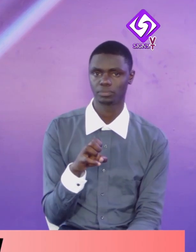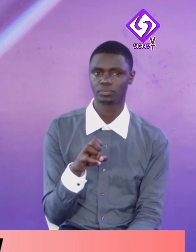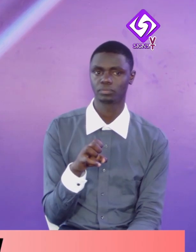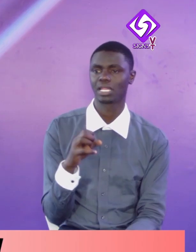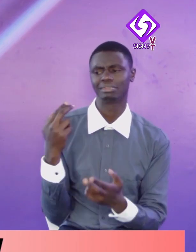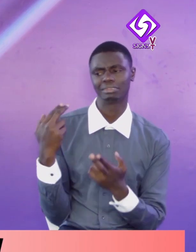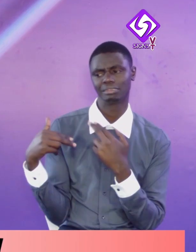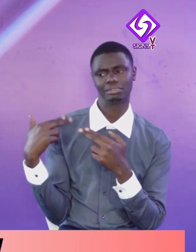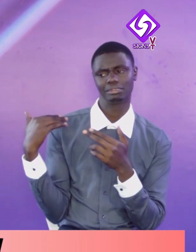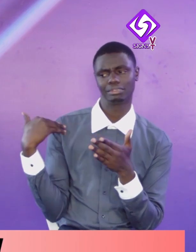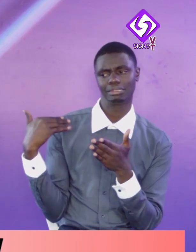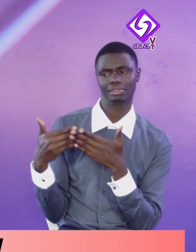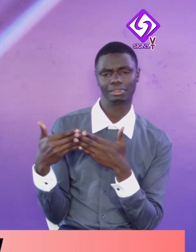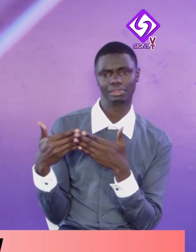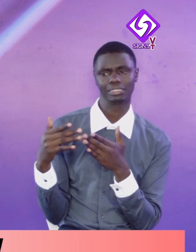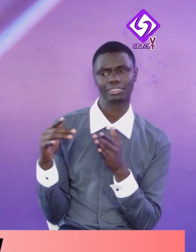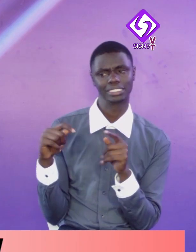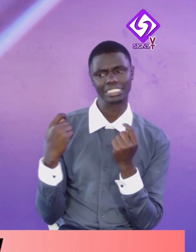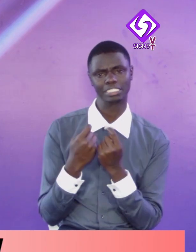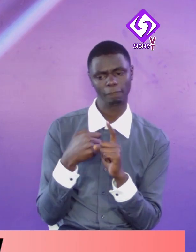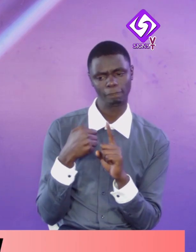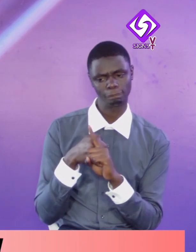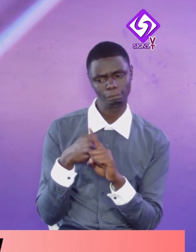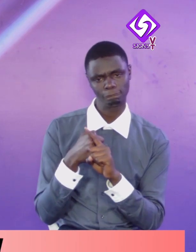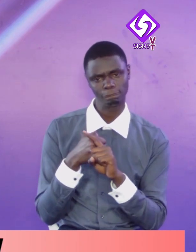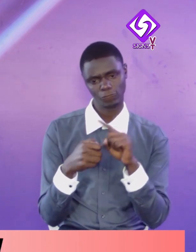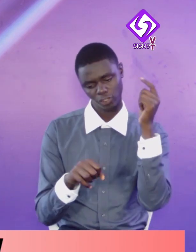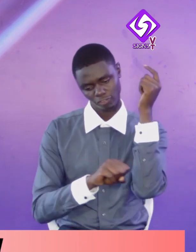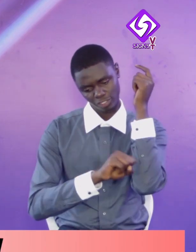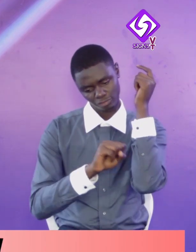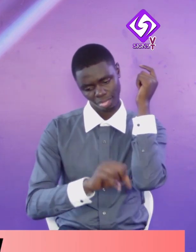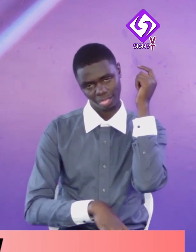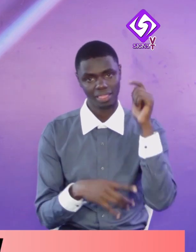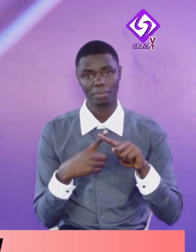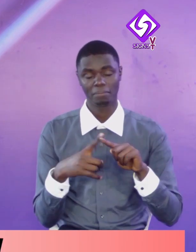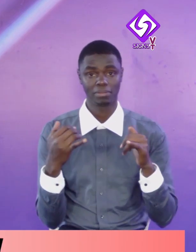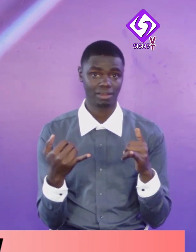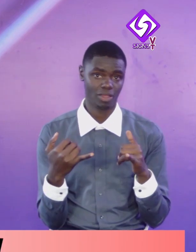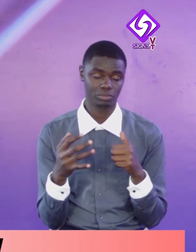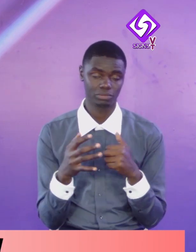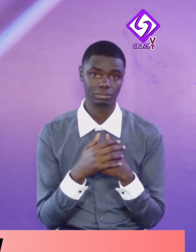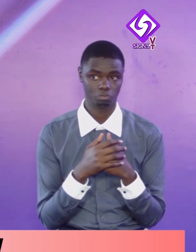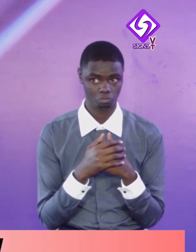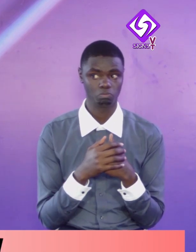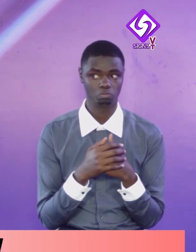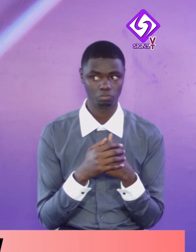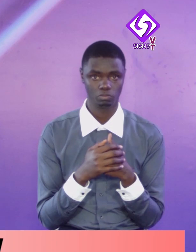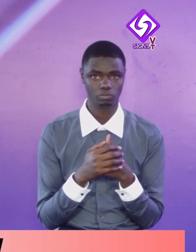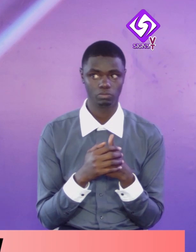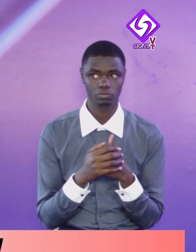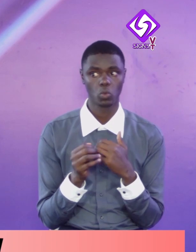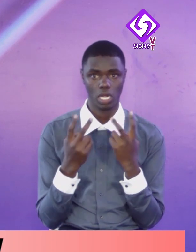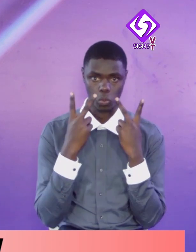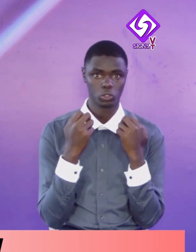history has been that team fighting relegation. Yeah. But this season, they look